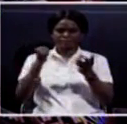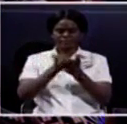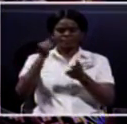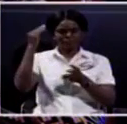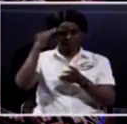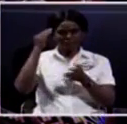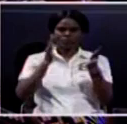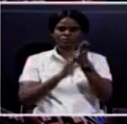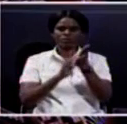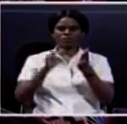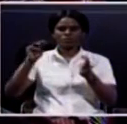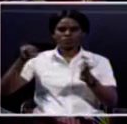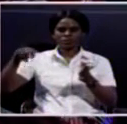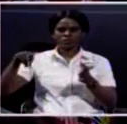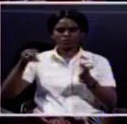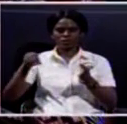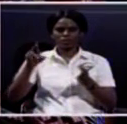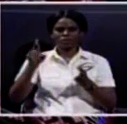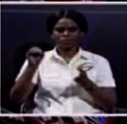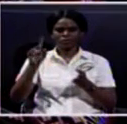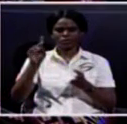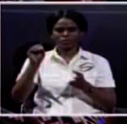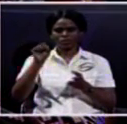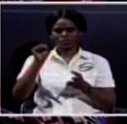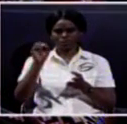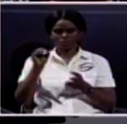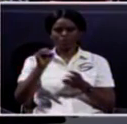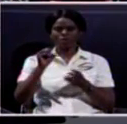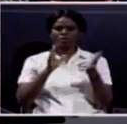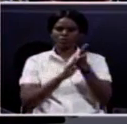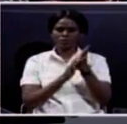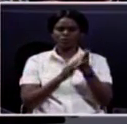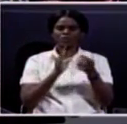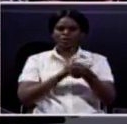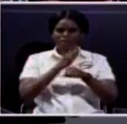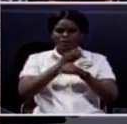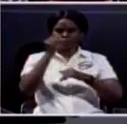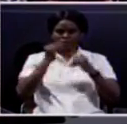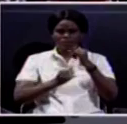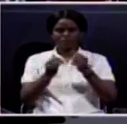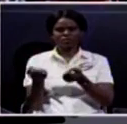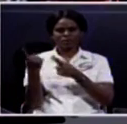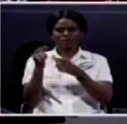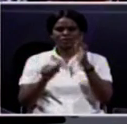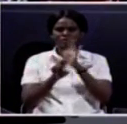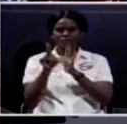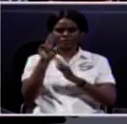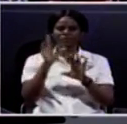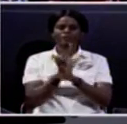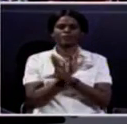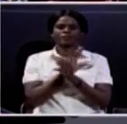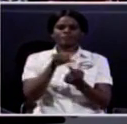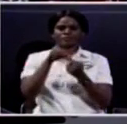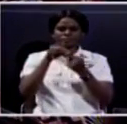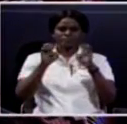in Mporokoso district. Then I went to the University of Zambia to pursue my first degree in special education.